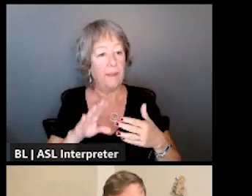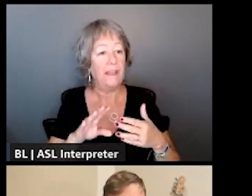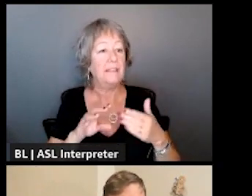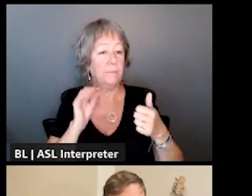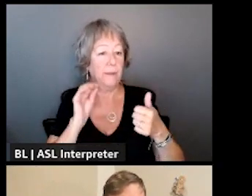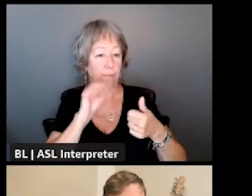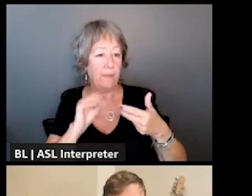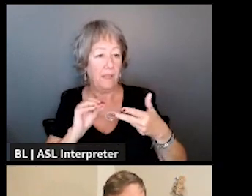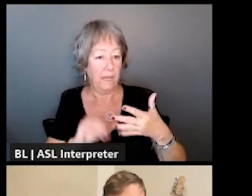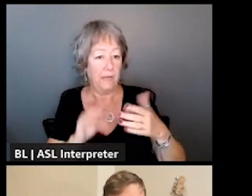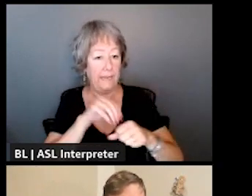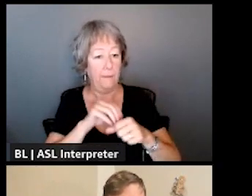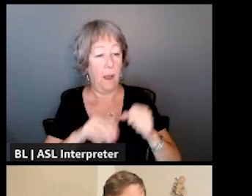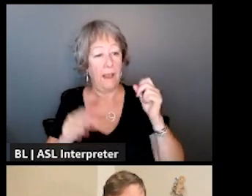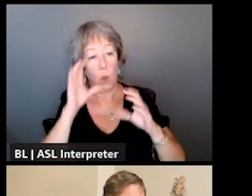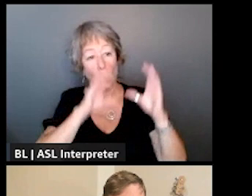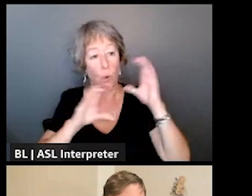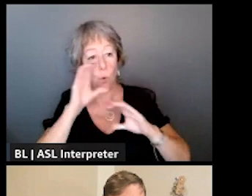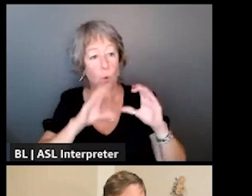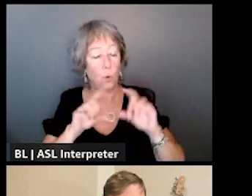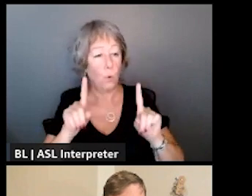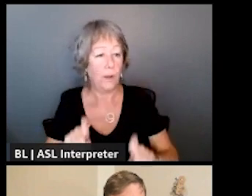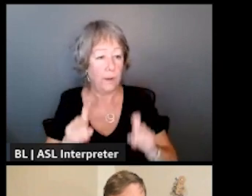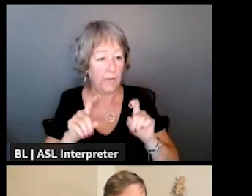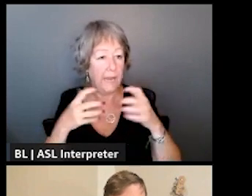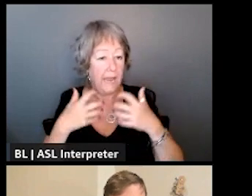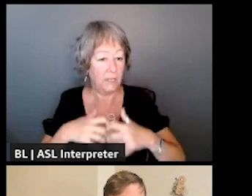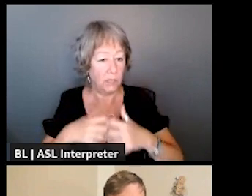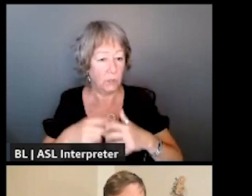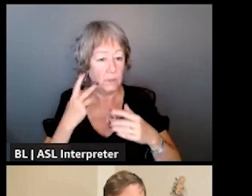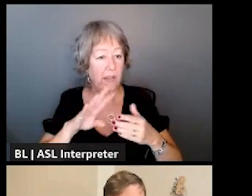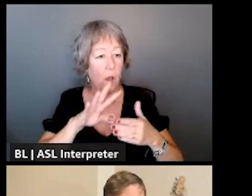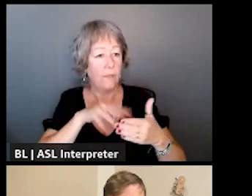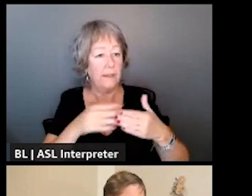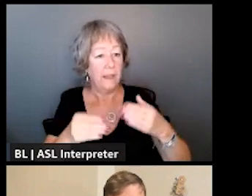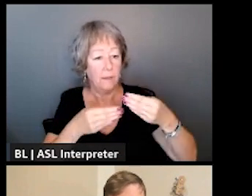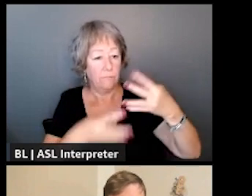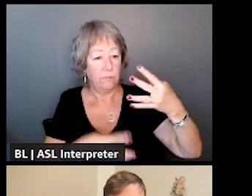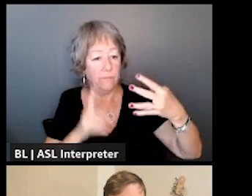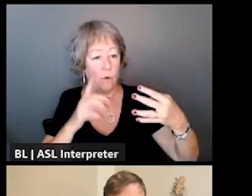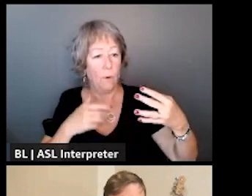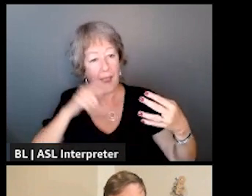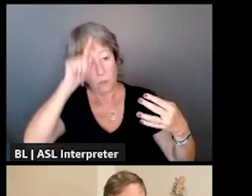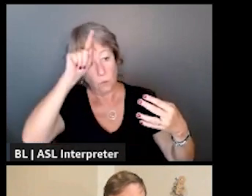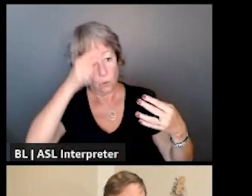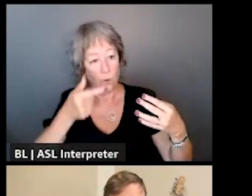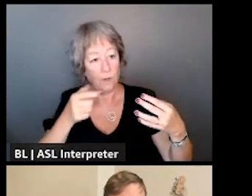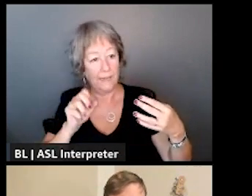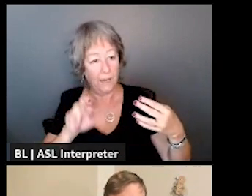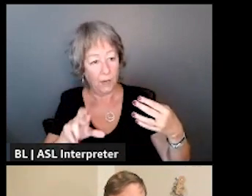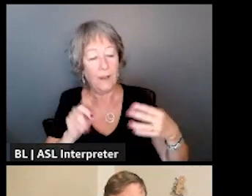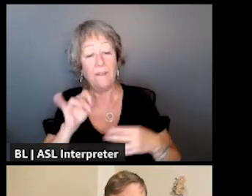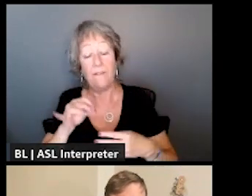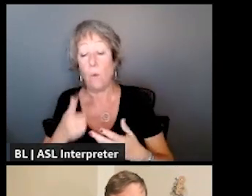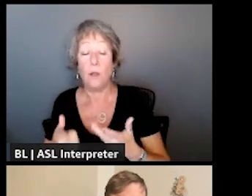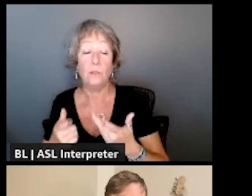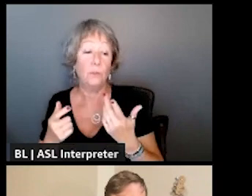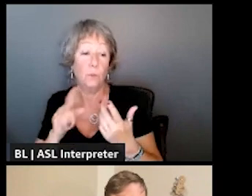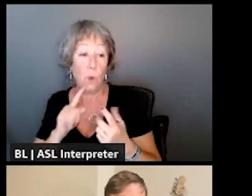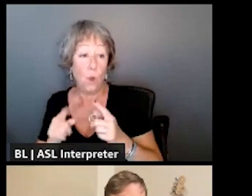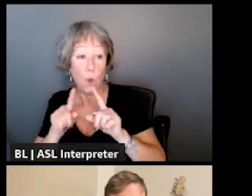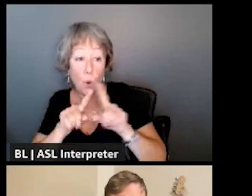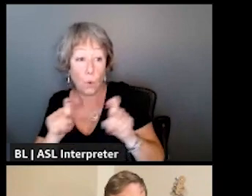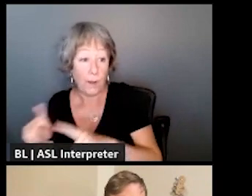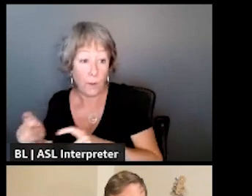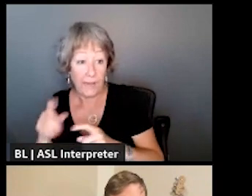my query engine. You can see all of the tables that are here from my unicorn gear. And if I want to query it, all I have to do is hit